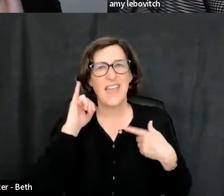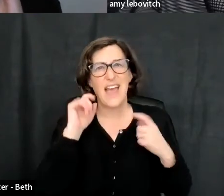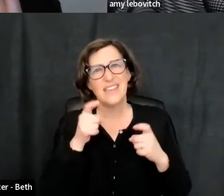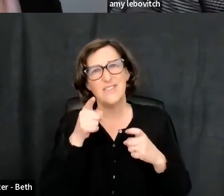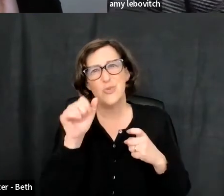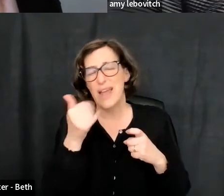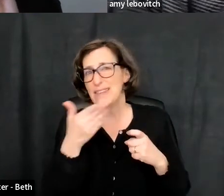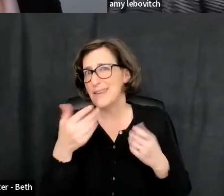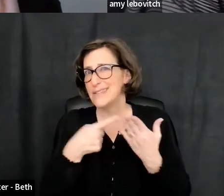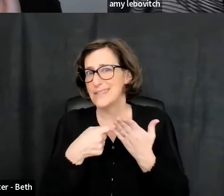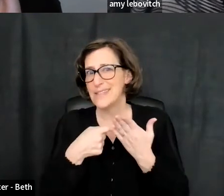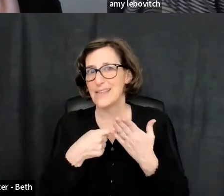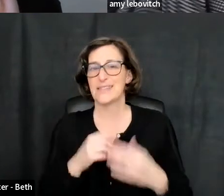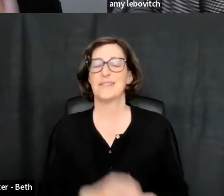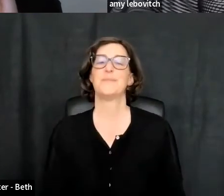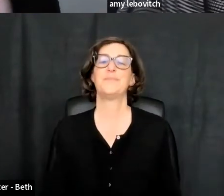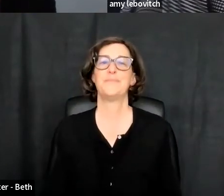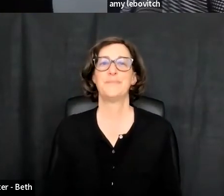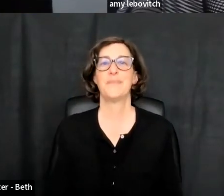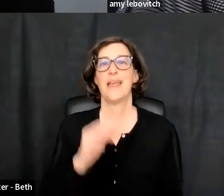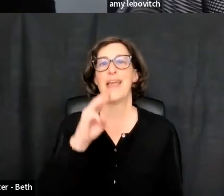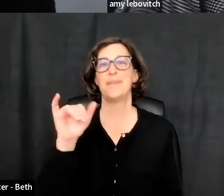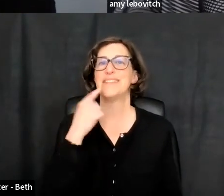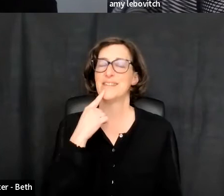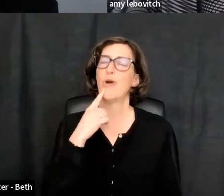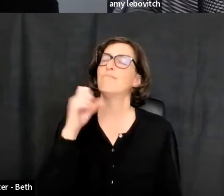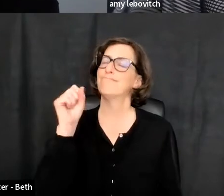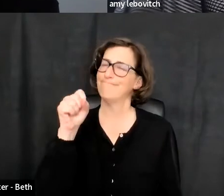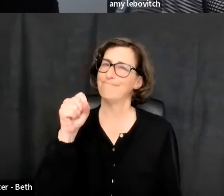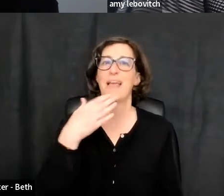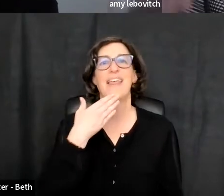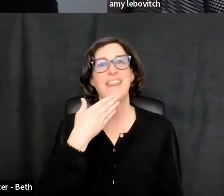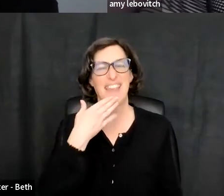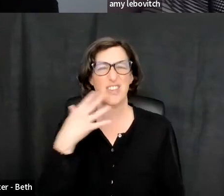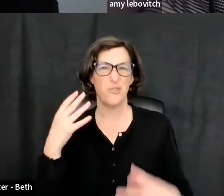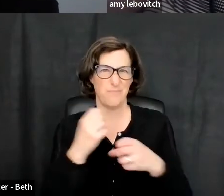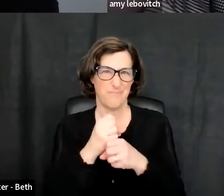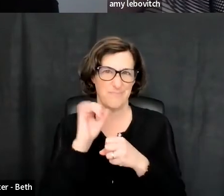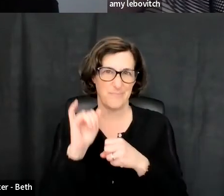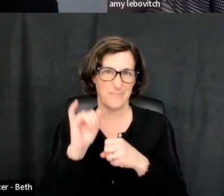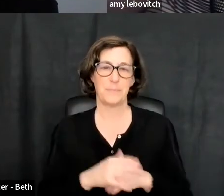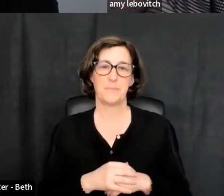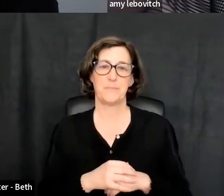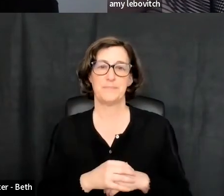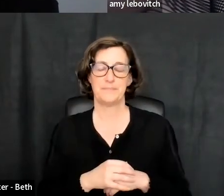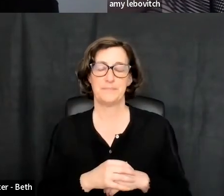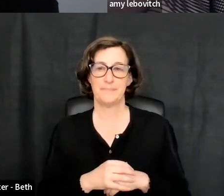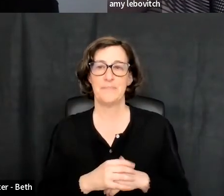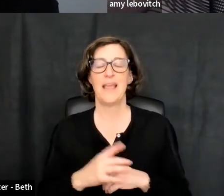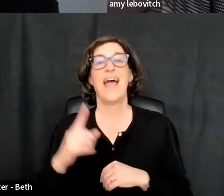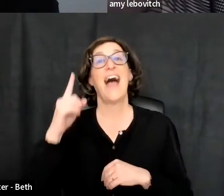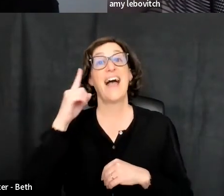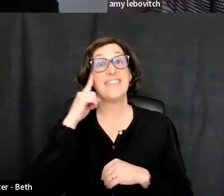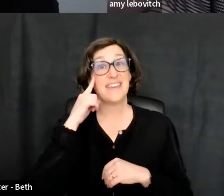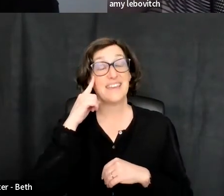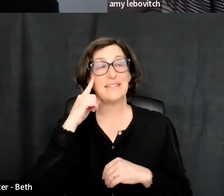of. Yeah, a little bit. That was great, thank you. I think certainly